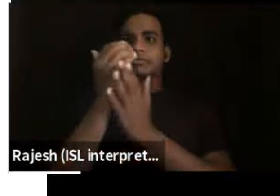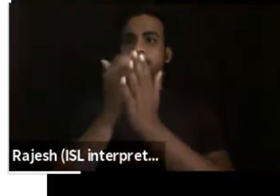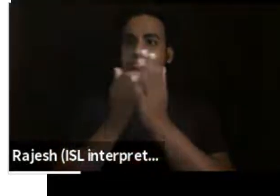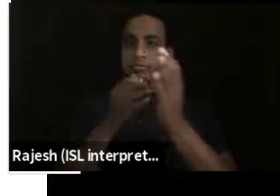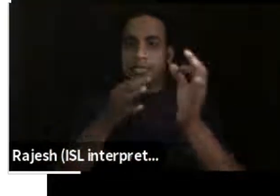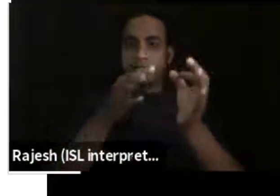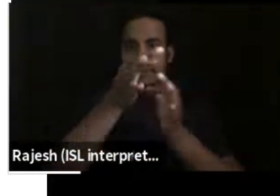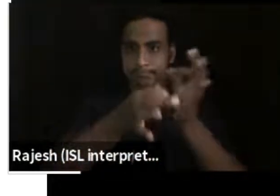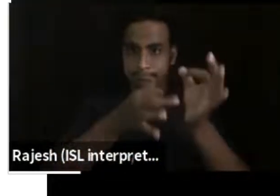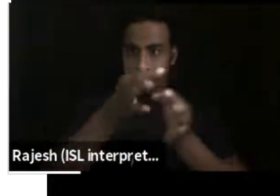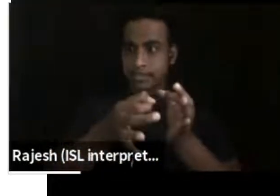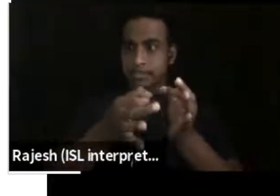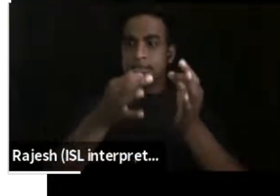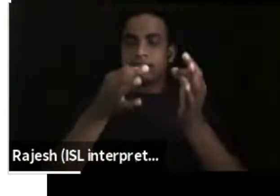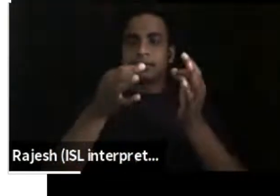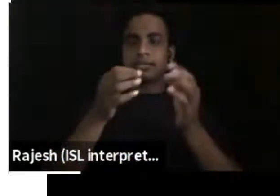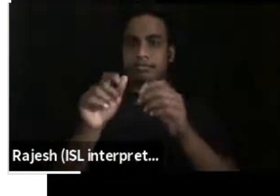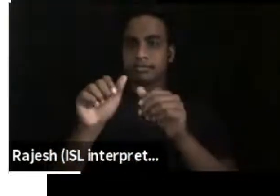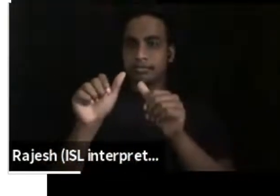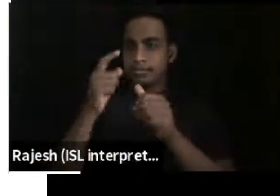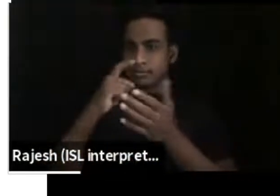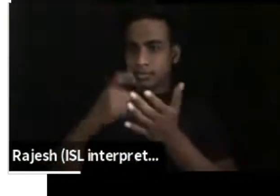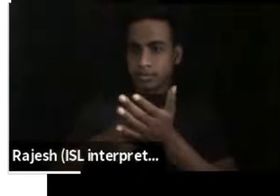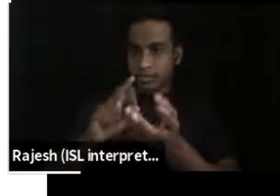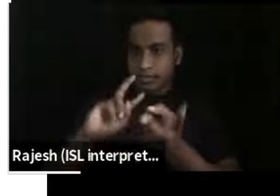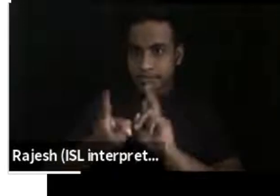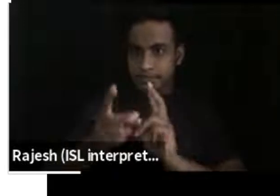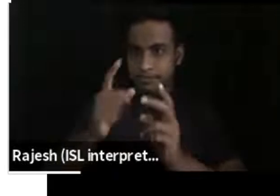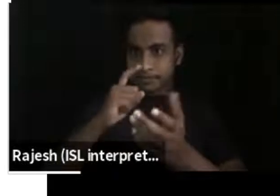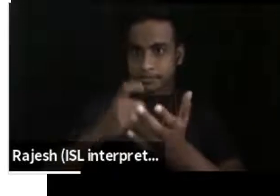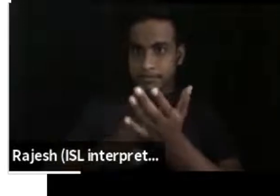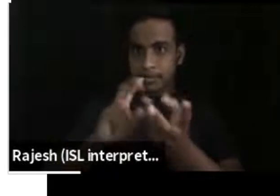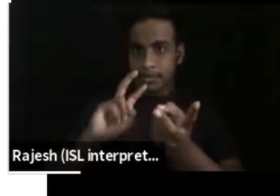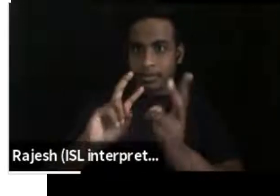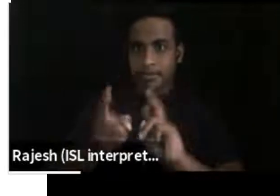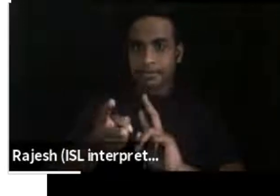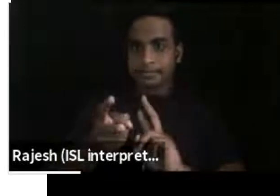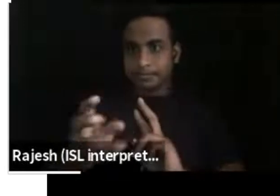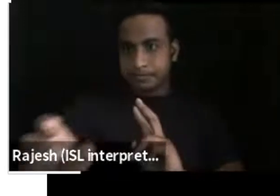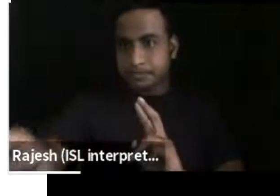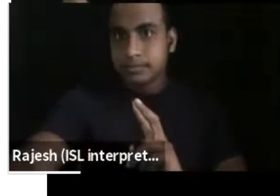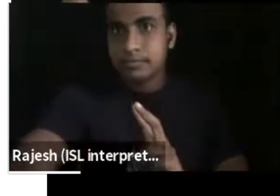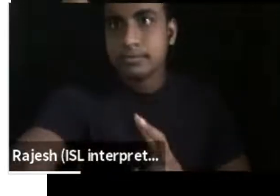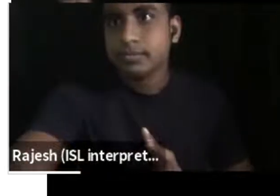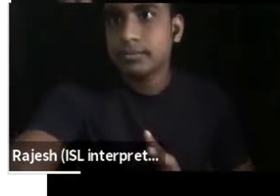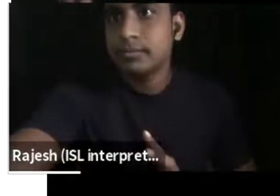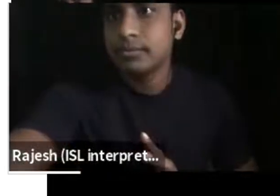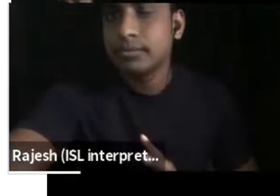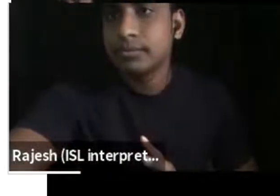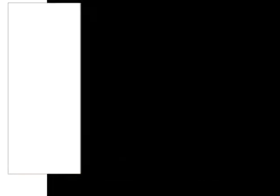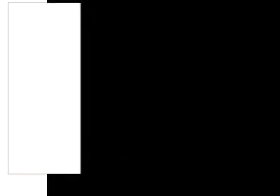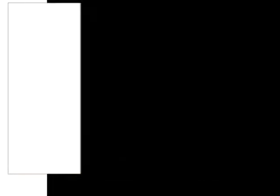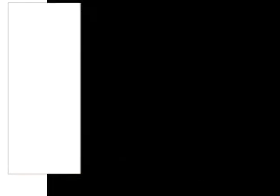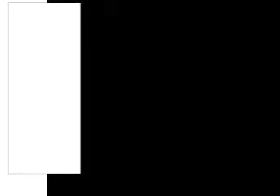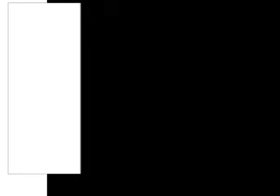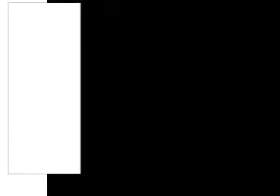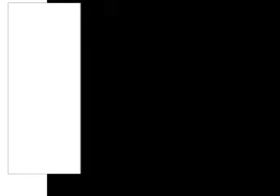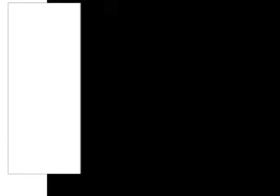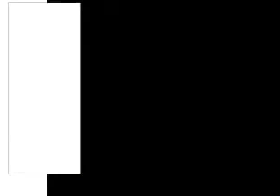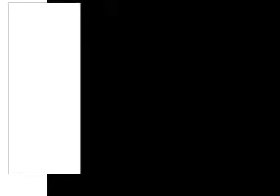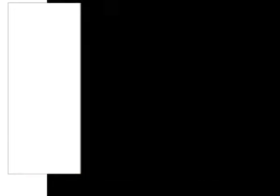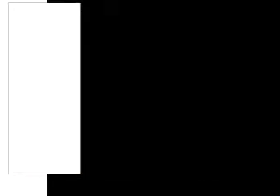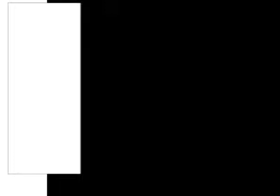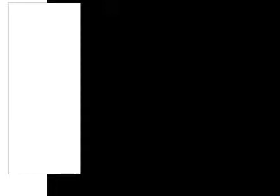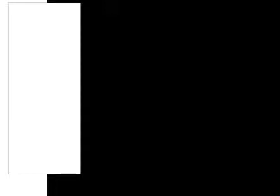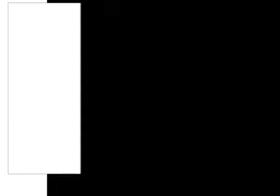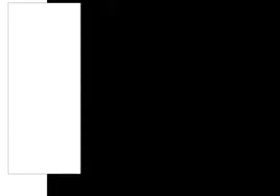of identification, to take care of initial prevention messaging, taking care